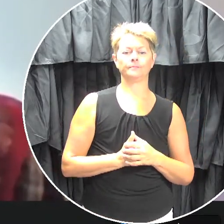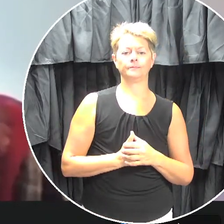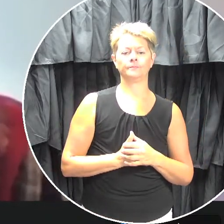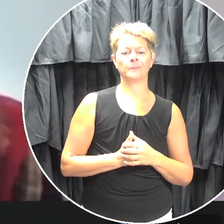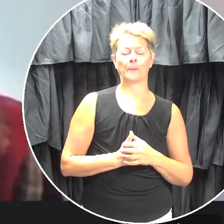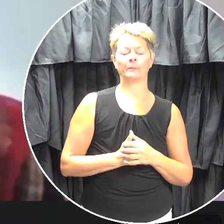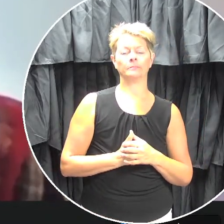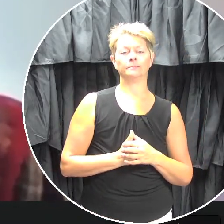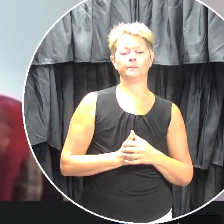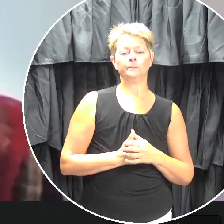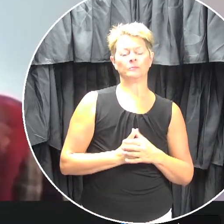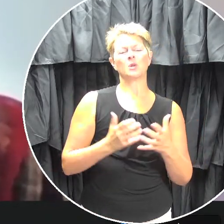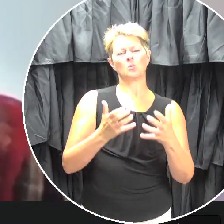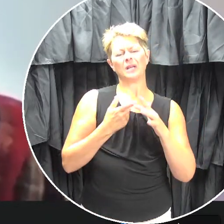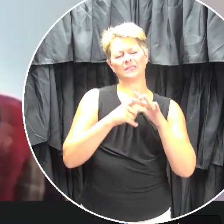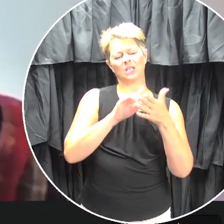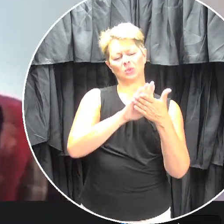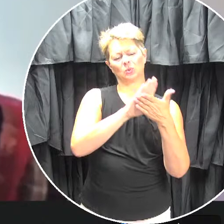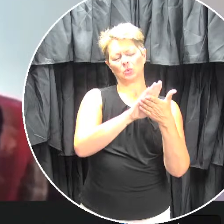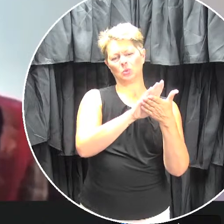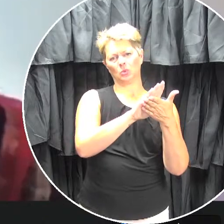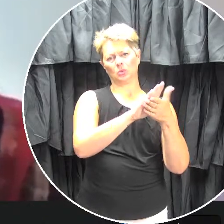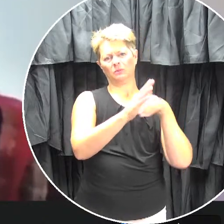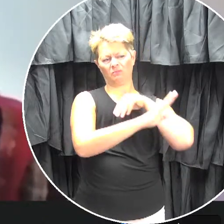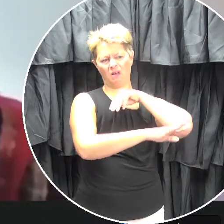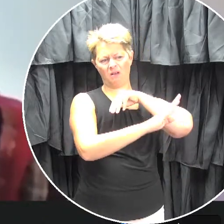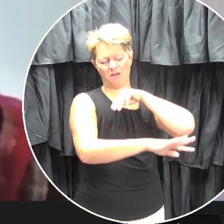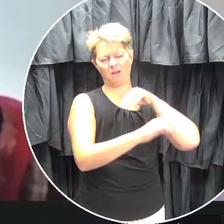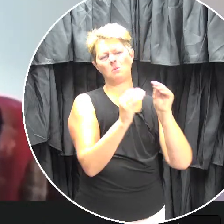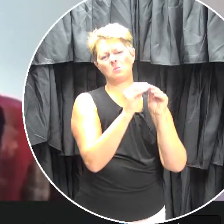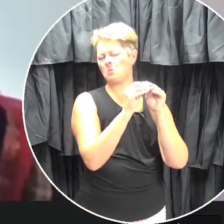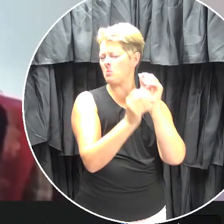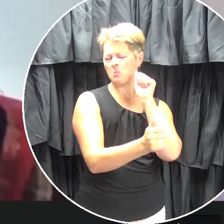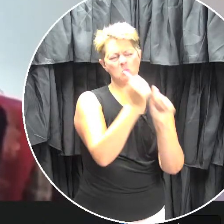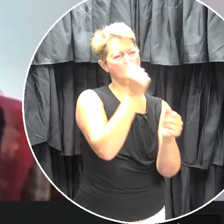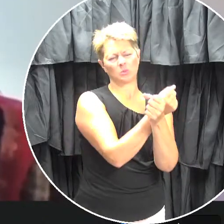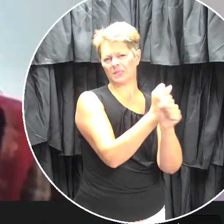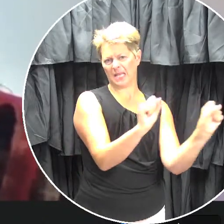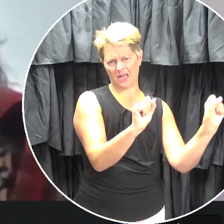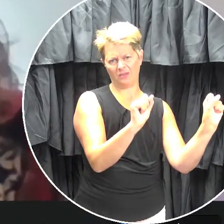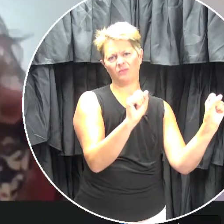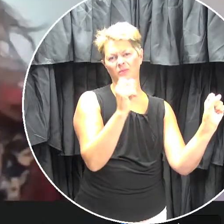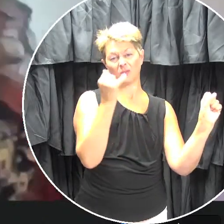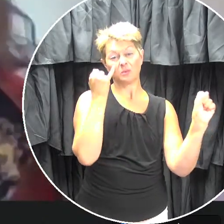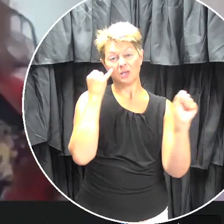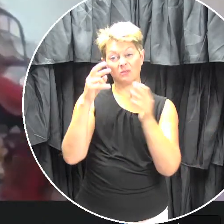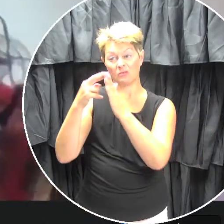So, if the evidence changes, again, will change, as I've said many times before.